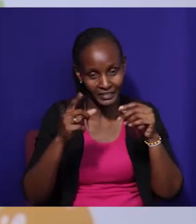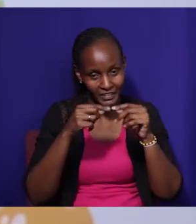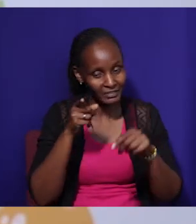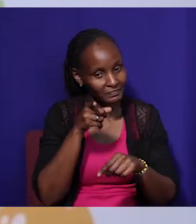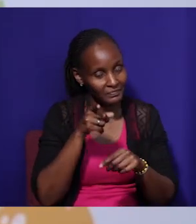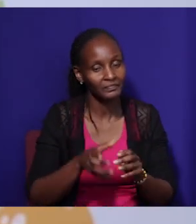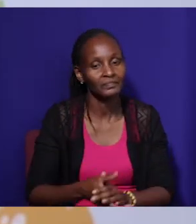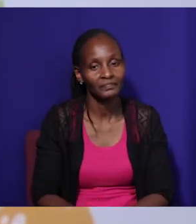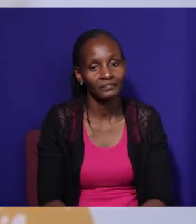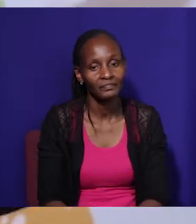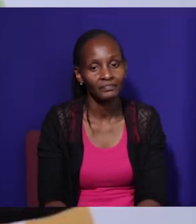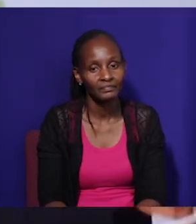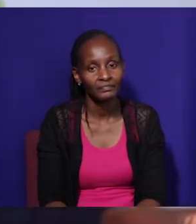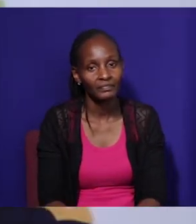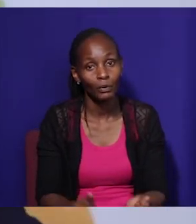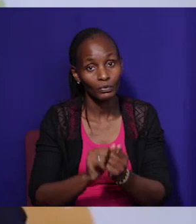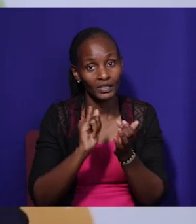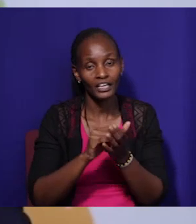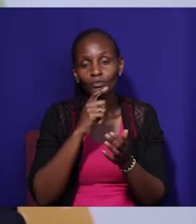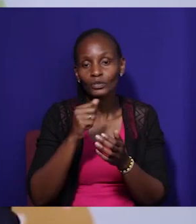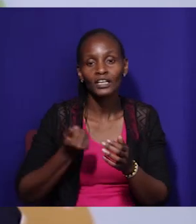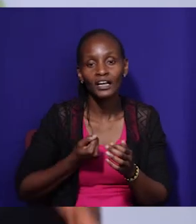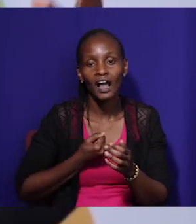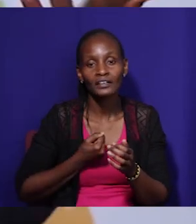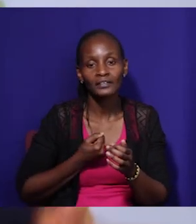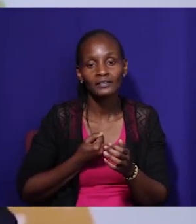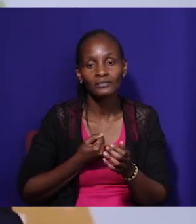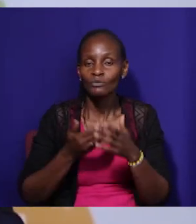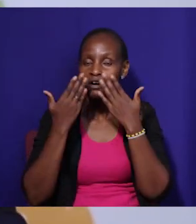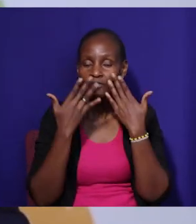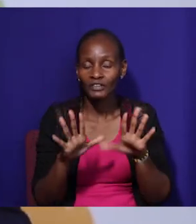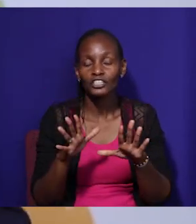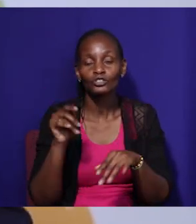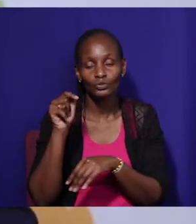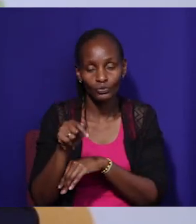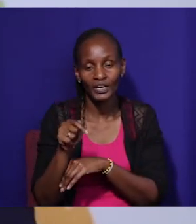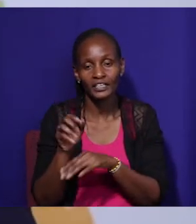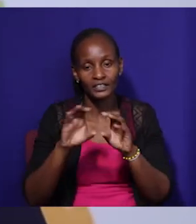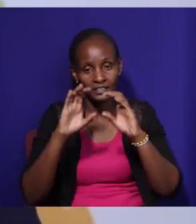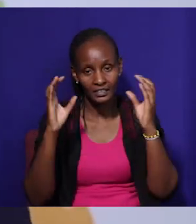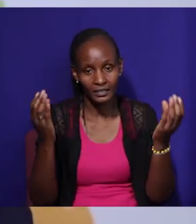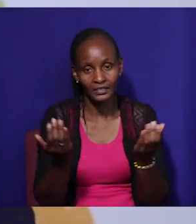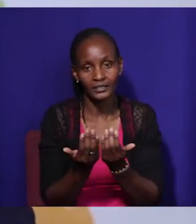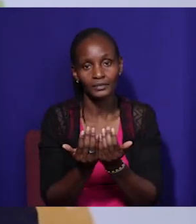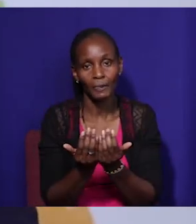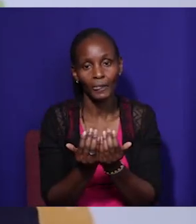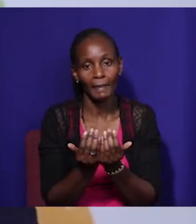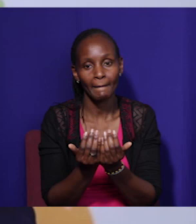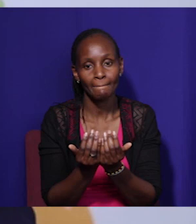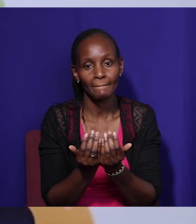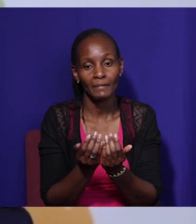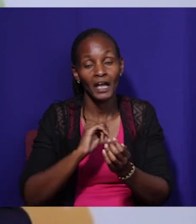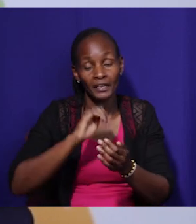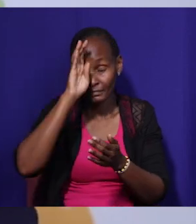message. So with that, boys and girls, we have come to the end of today's class.